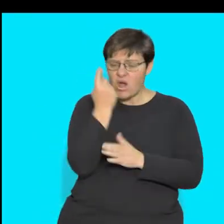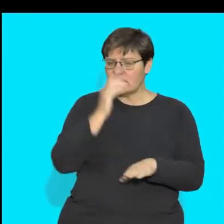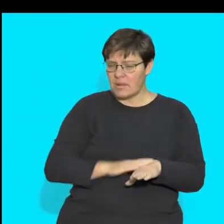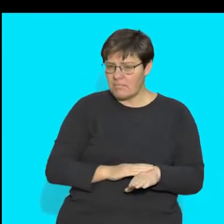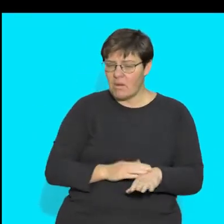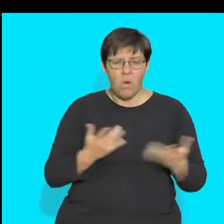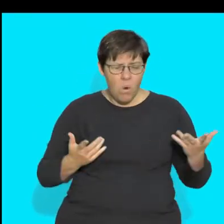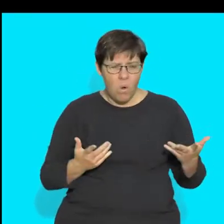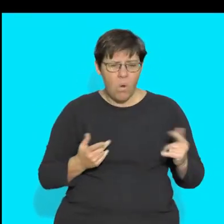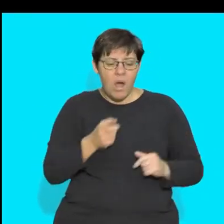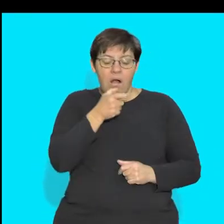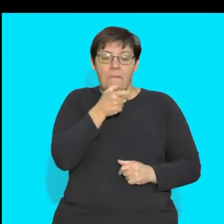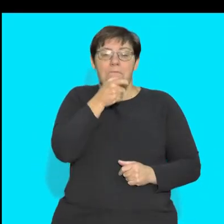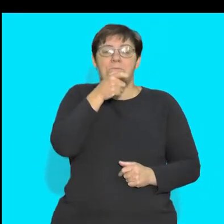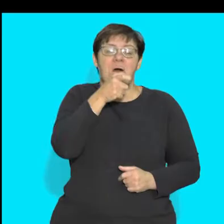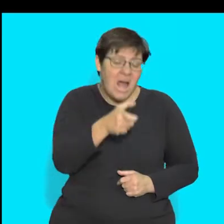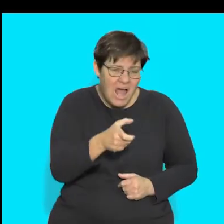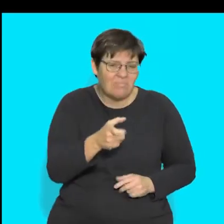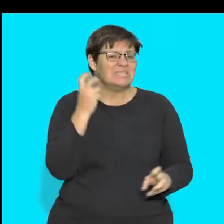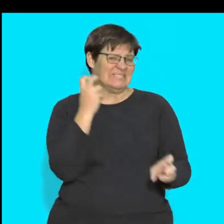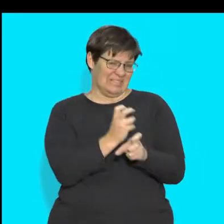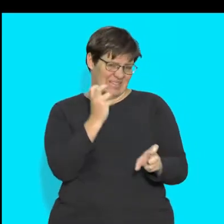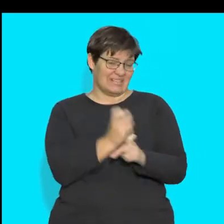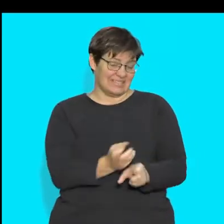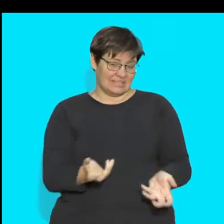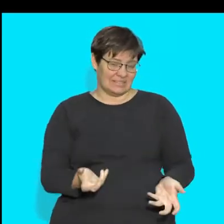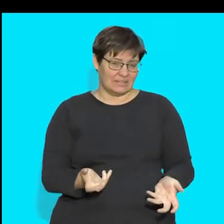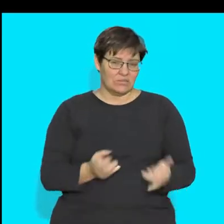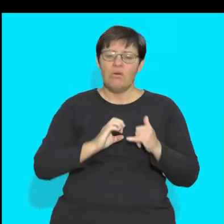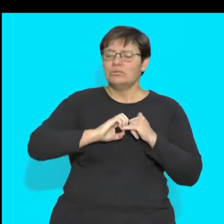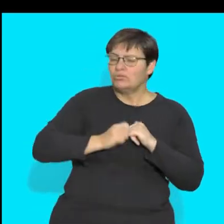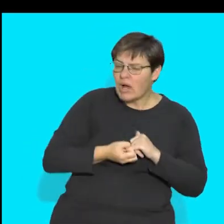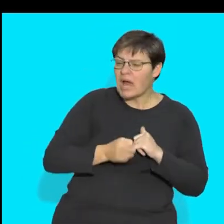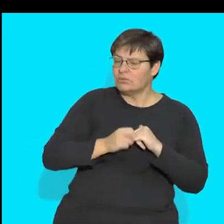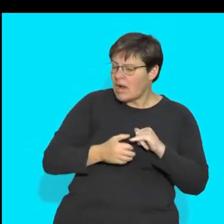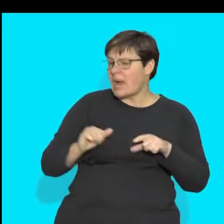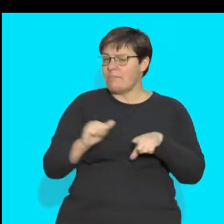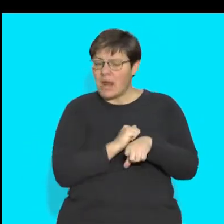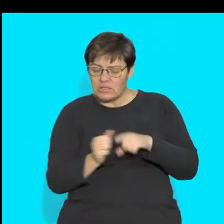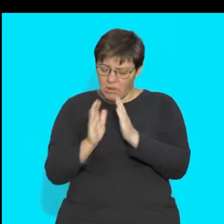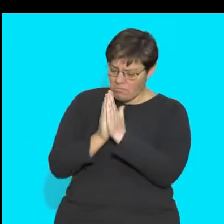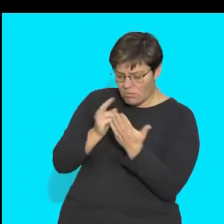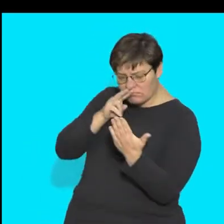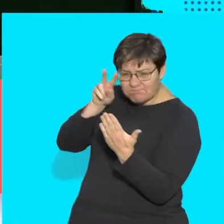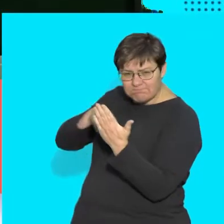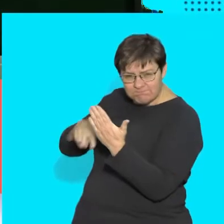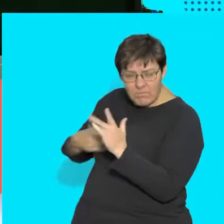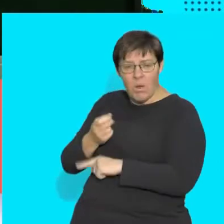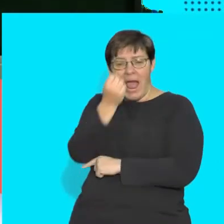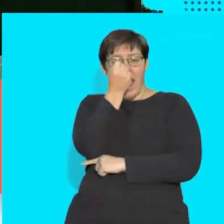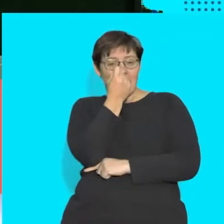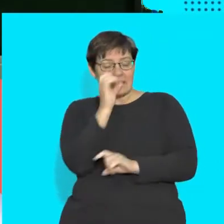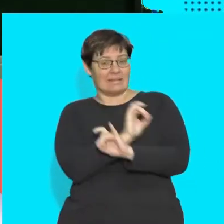And sometimes you might also battle to pronounce them, to say them. So try and go over it. Go and look in your textbooks. Make sure